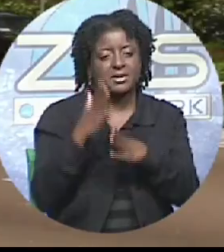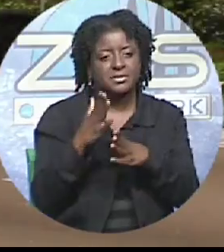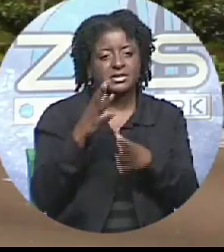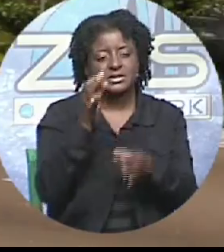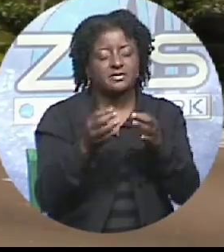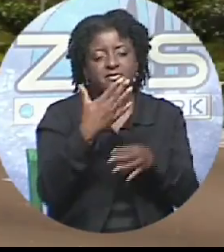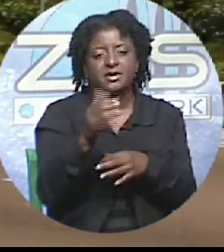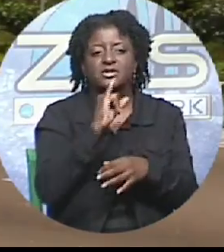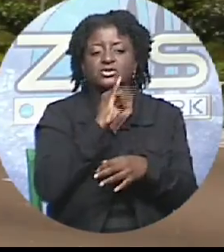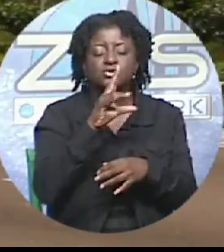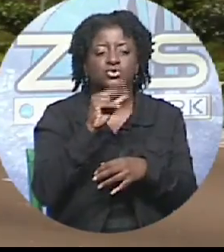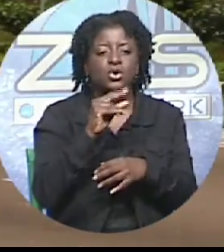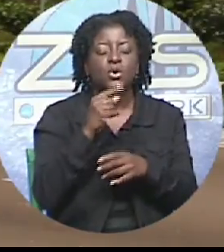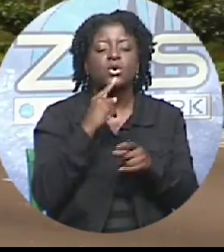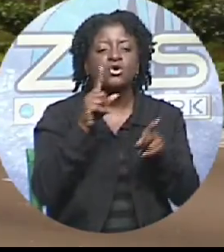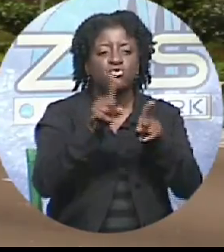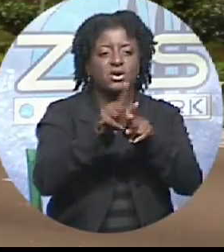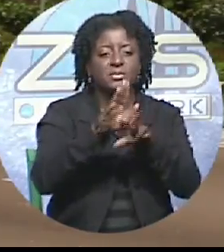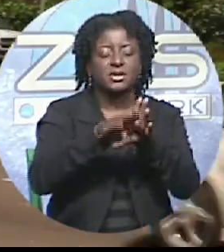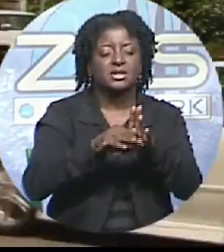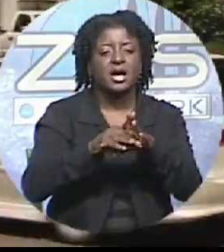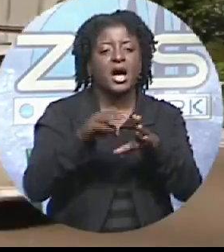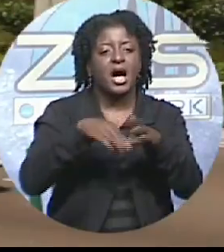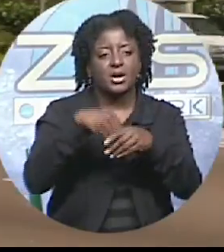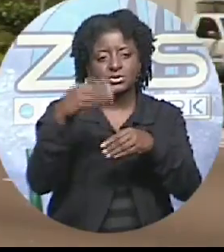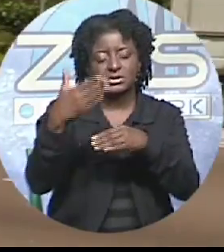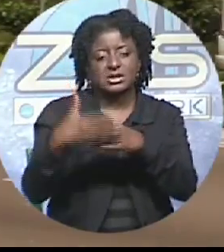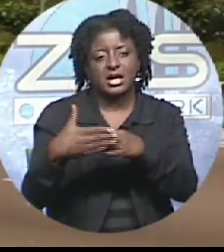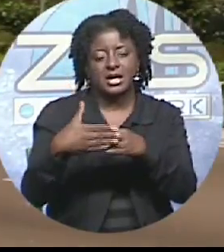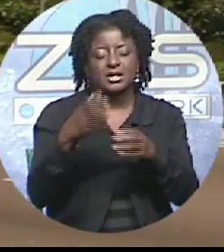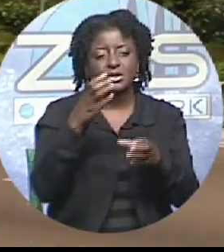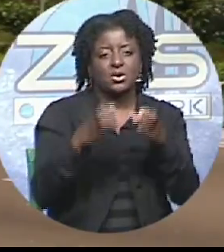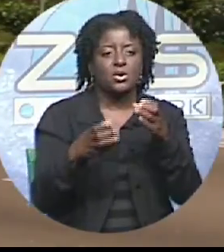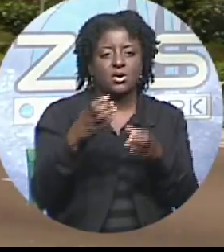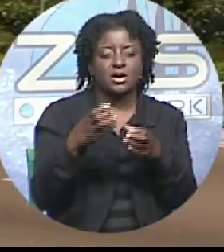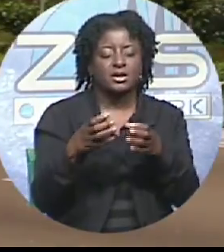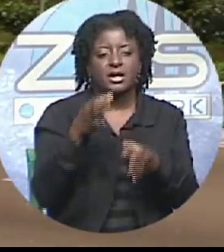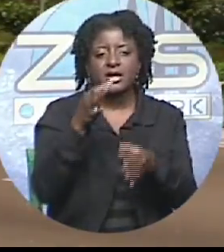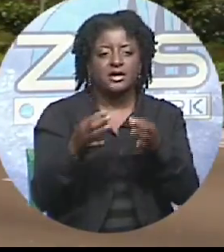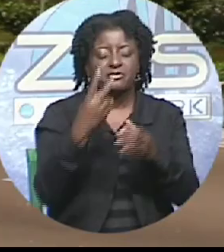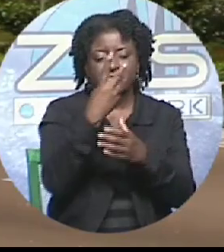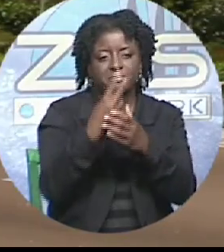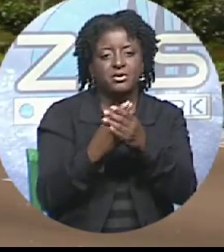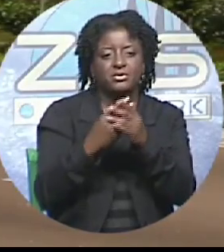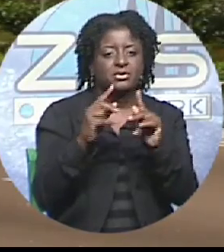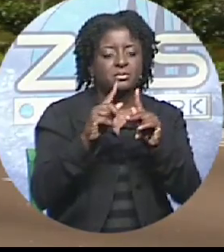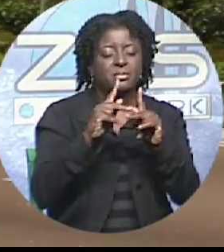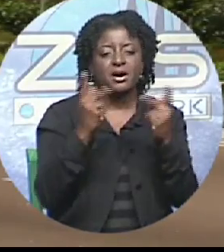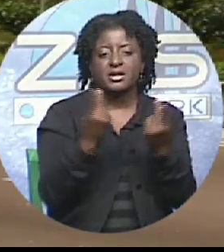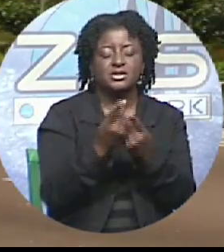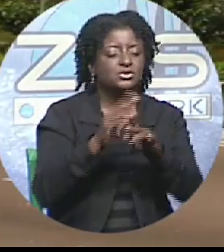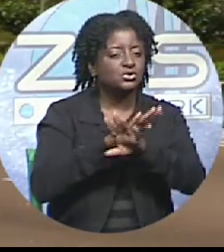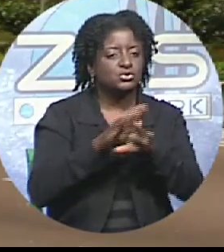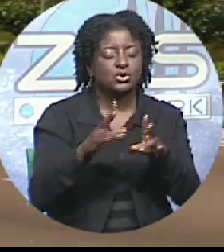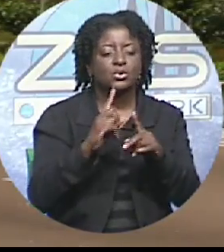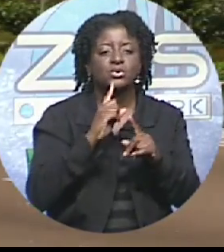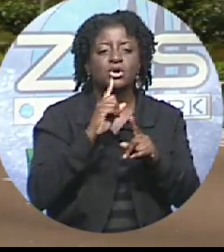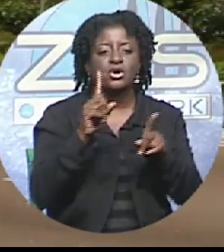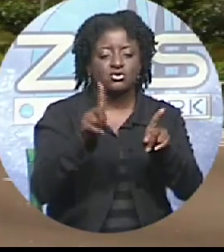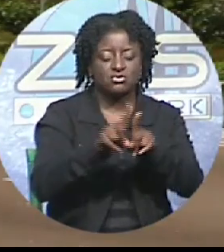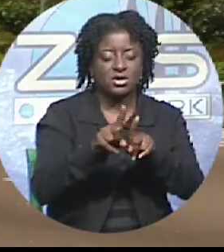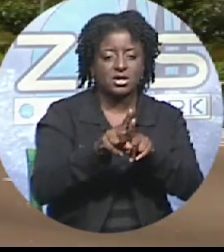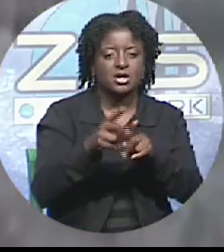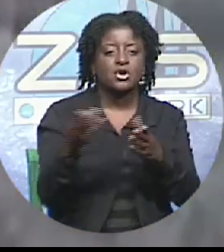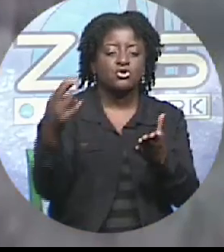of court. Should the parties arrive at an impasse, restructuring of Bahamar must take place under the supervision of a Bahamian